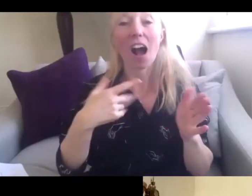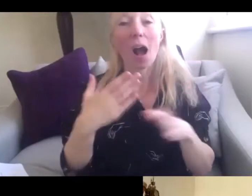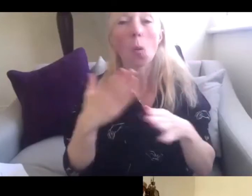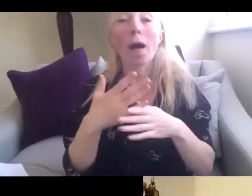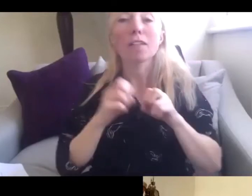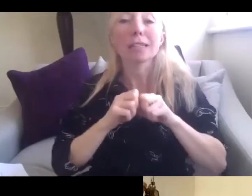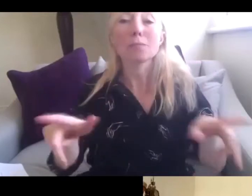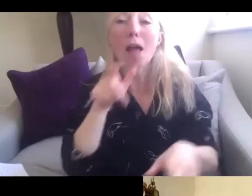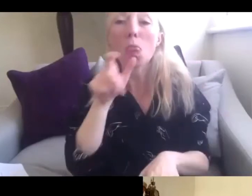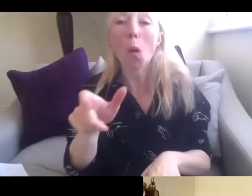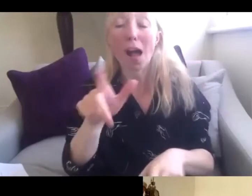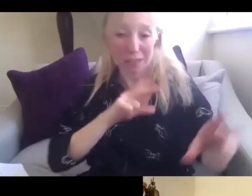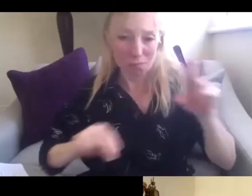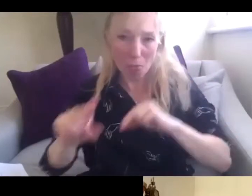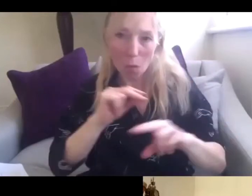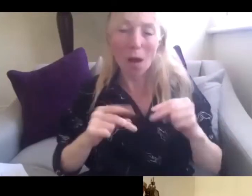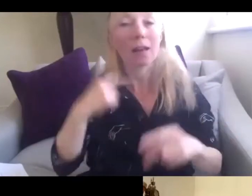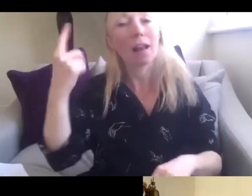development agency.